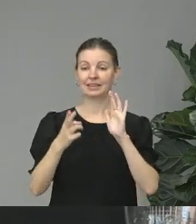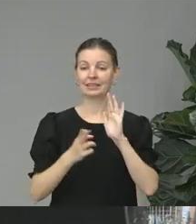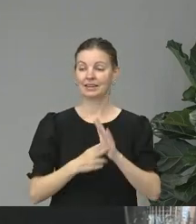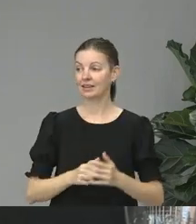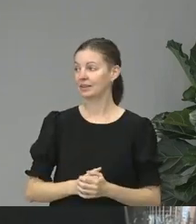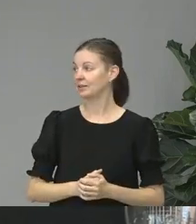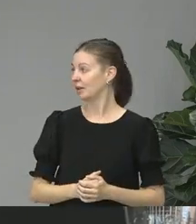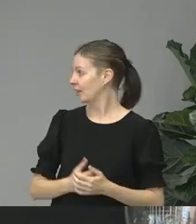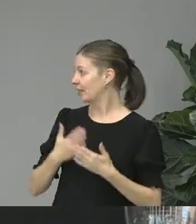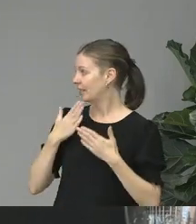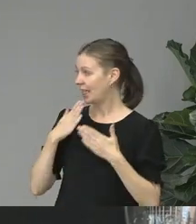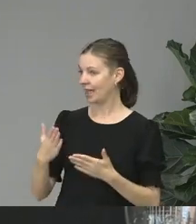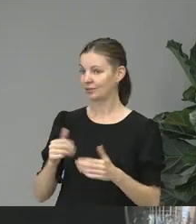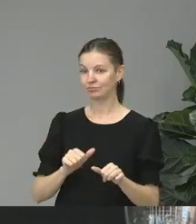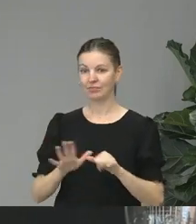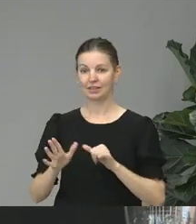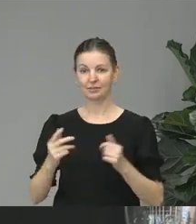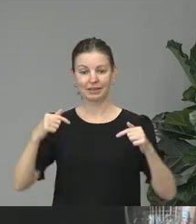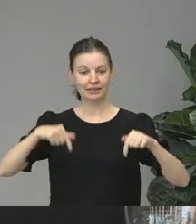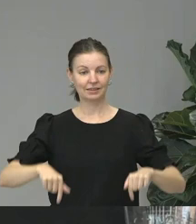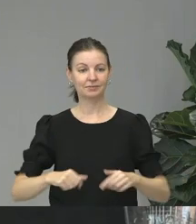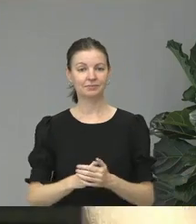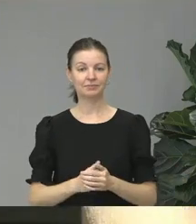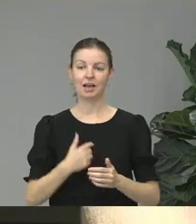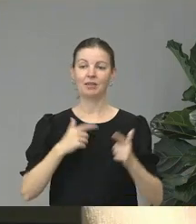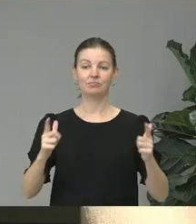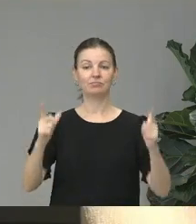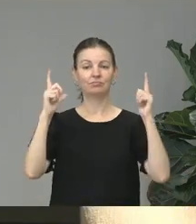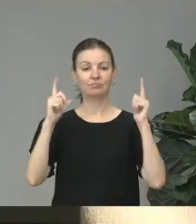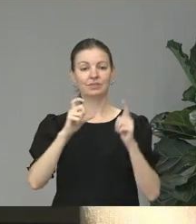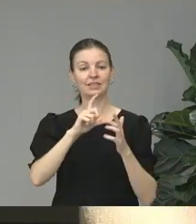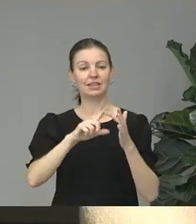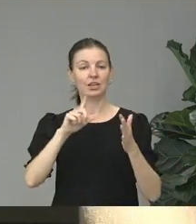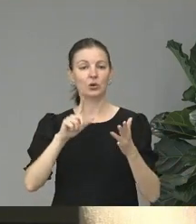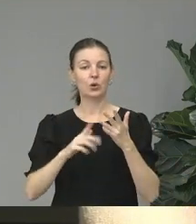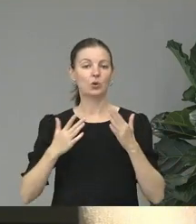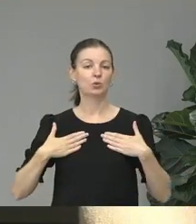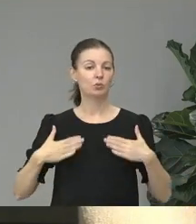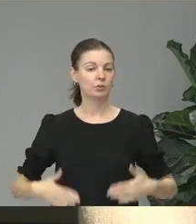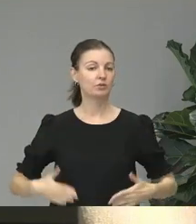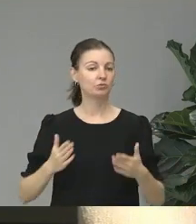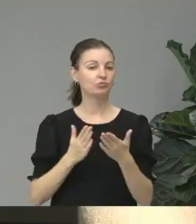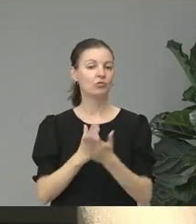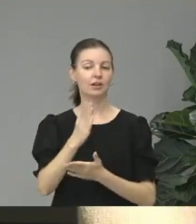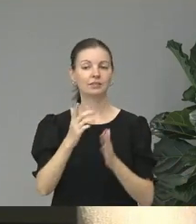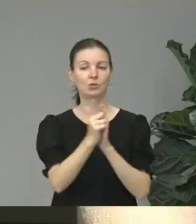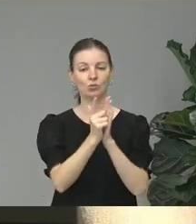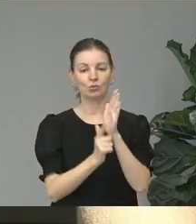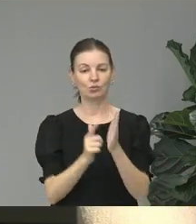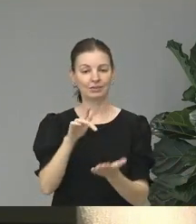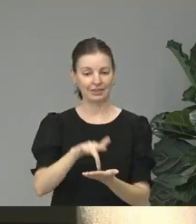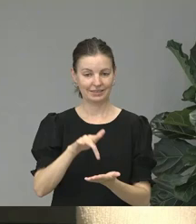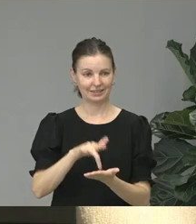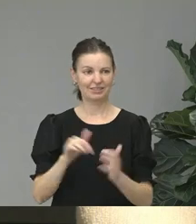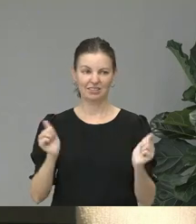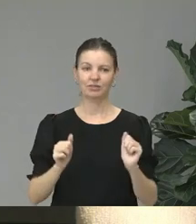Mohammed, and it's great to be here. I'm the CEO of the Human Rights Law Centre. You saw the video